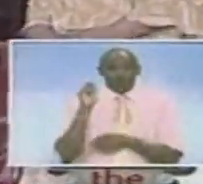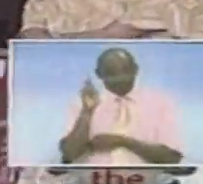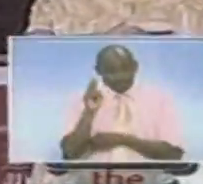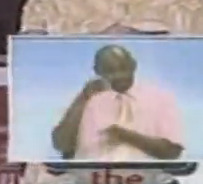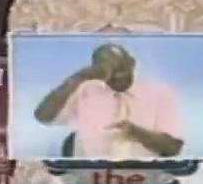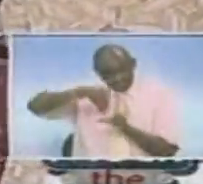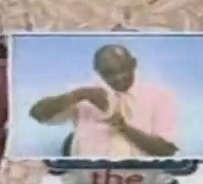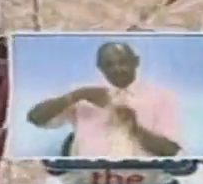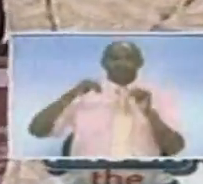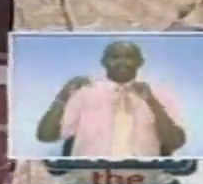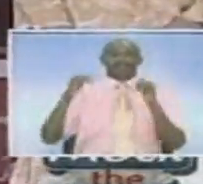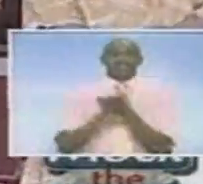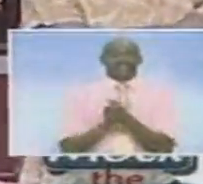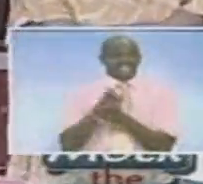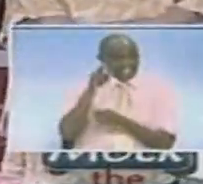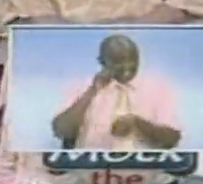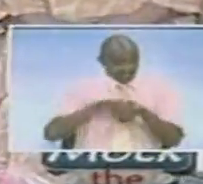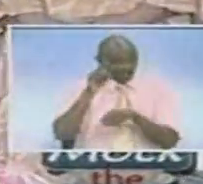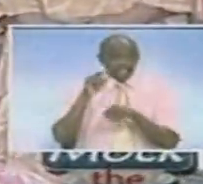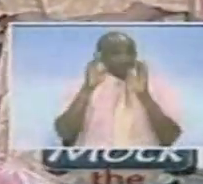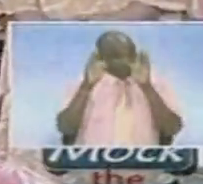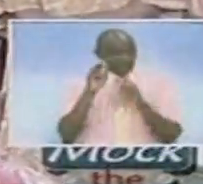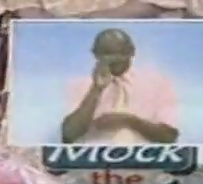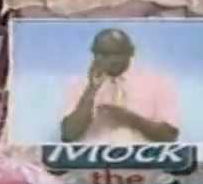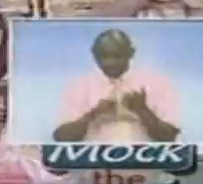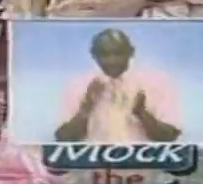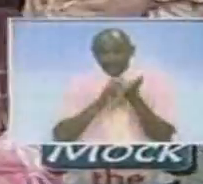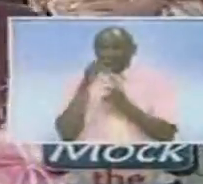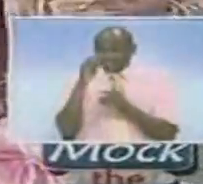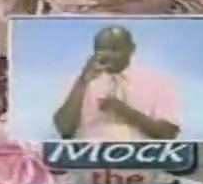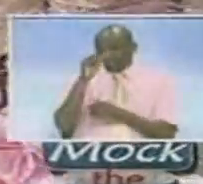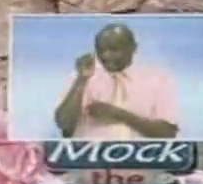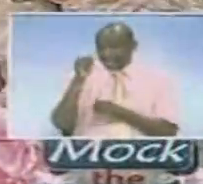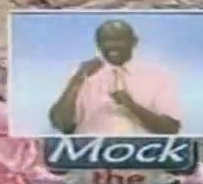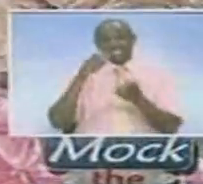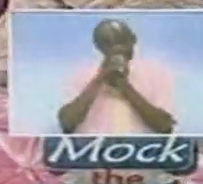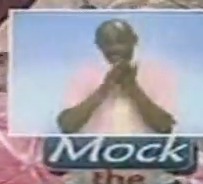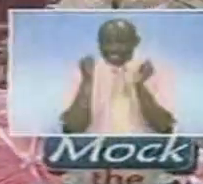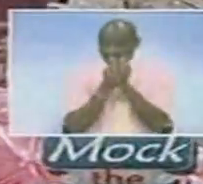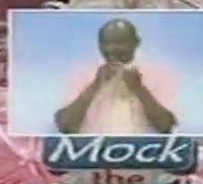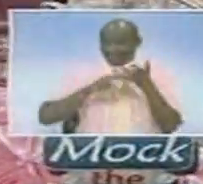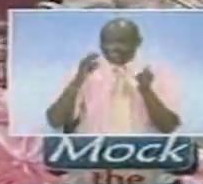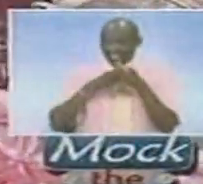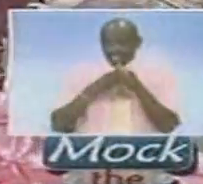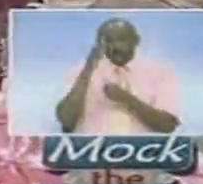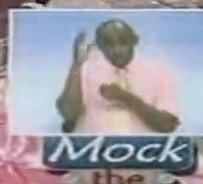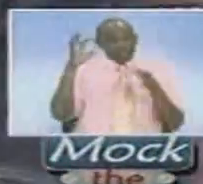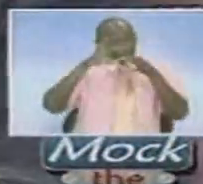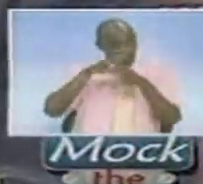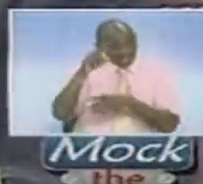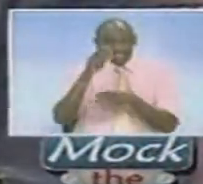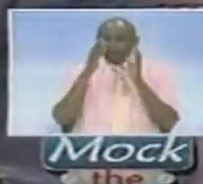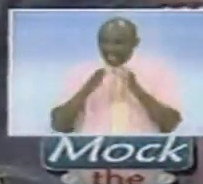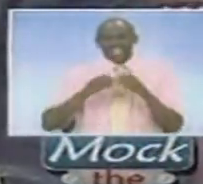Kenyatta between them. At this point, it is important to note that the Bible states in Mark chapter 10 verse 9, "What God has joined, let no man